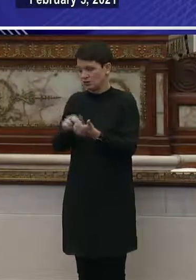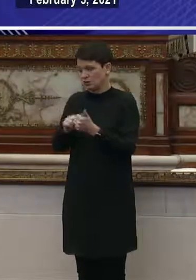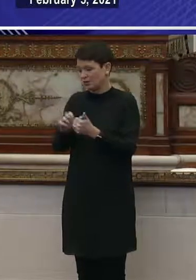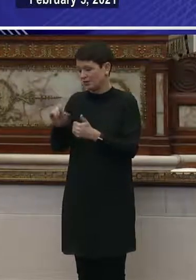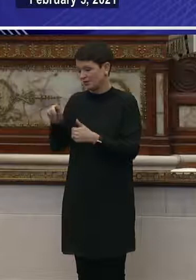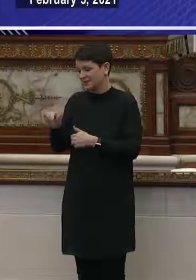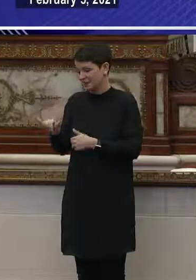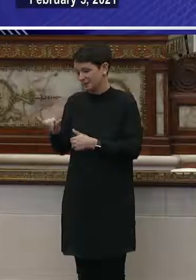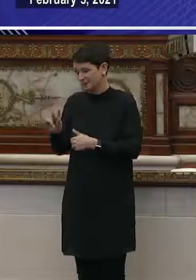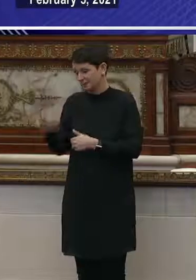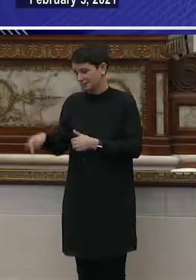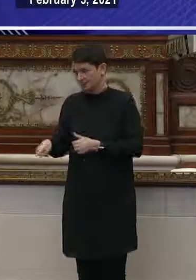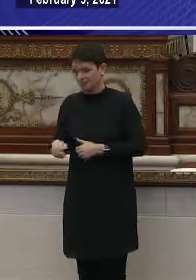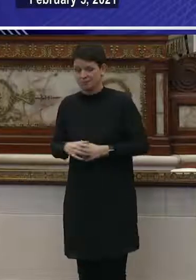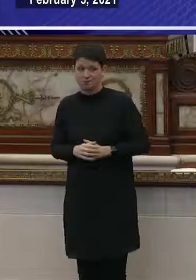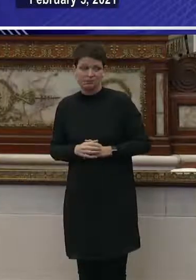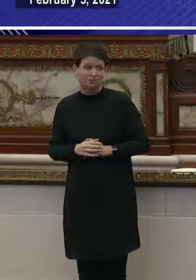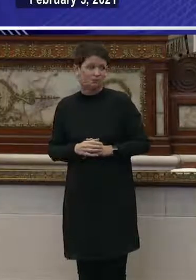city.